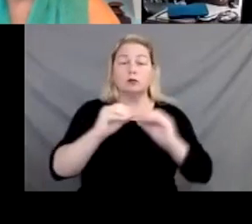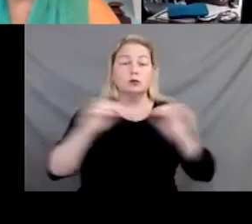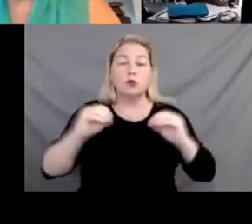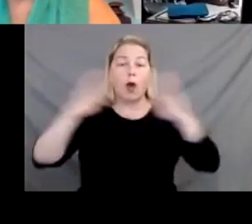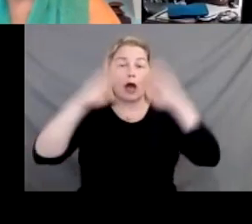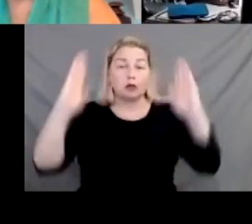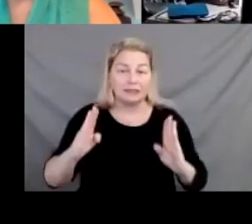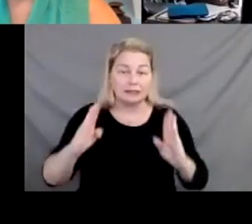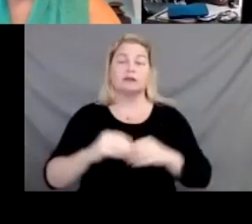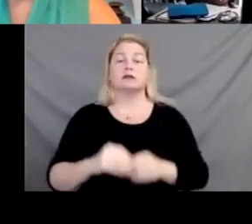we added